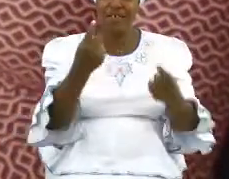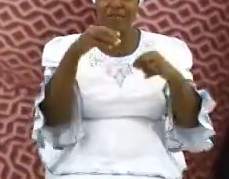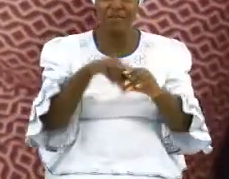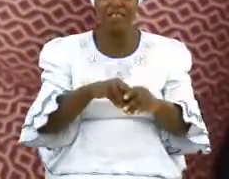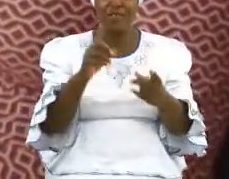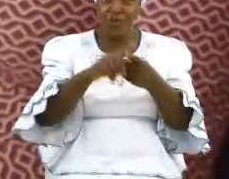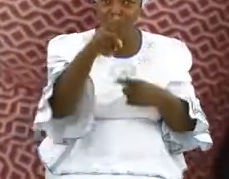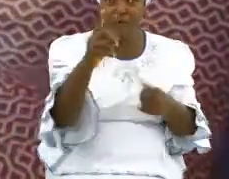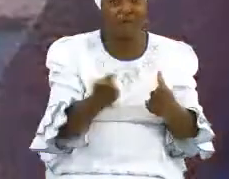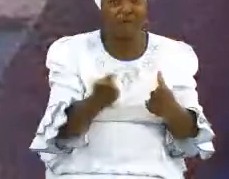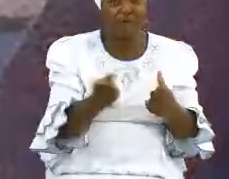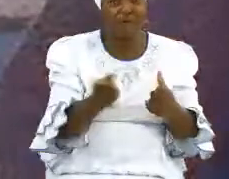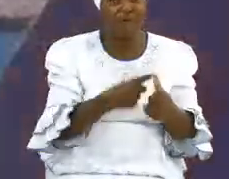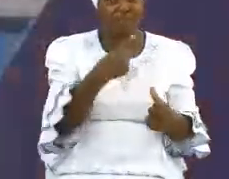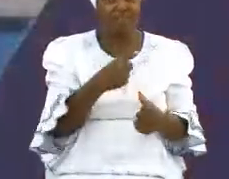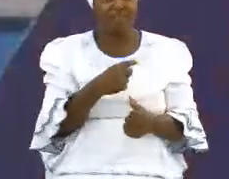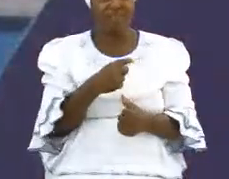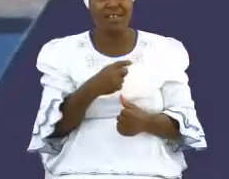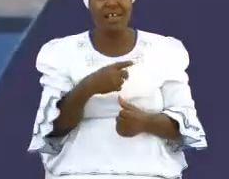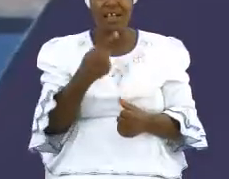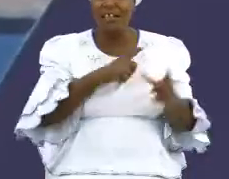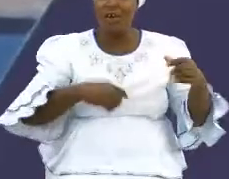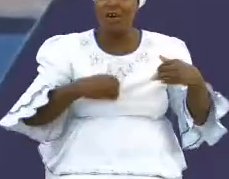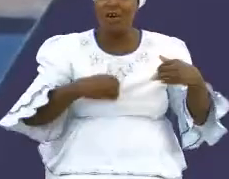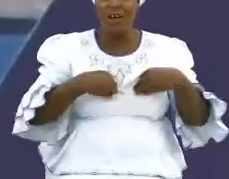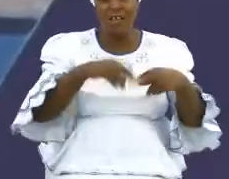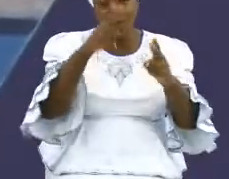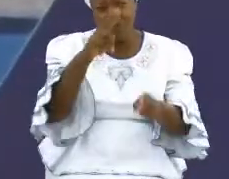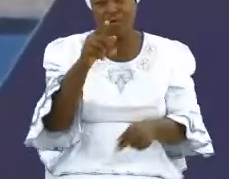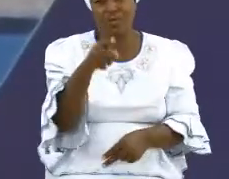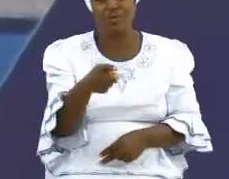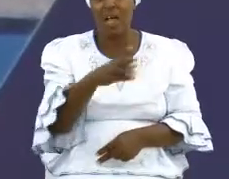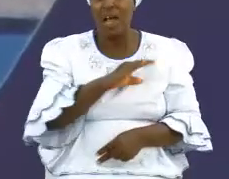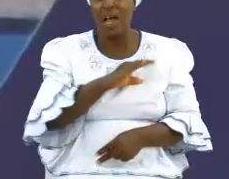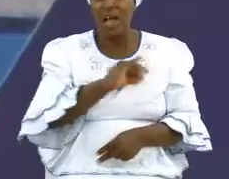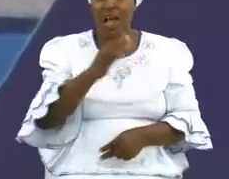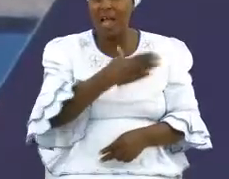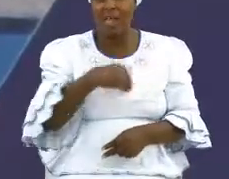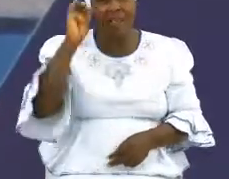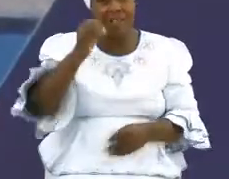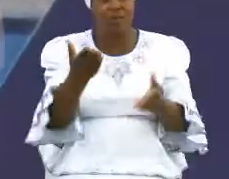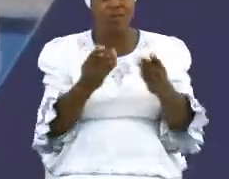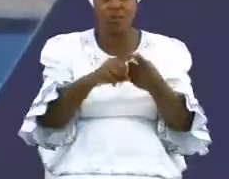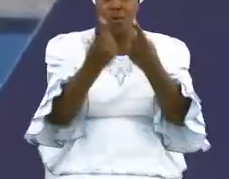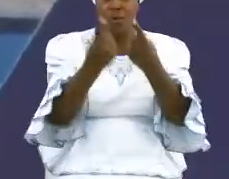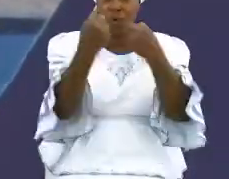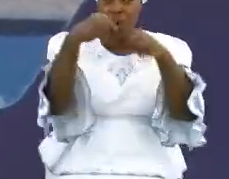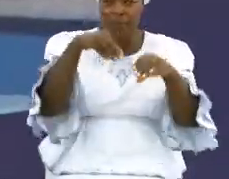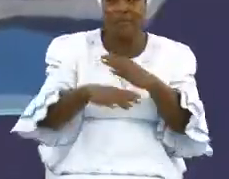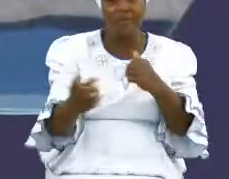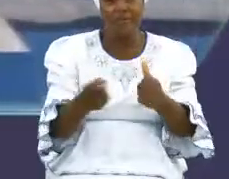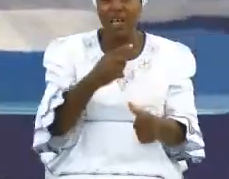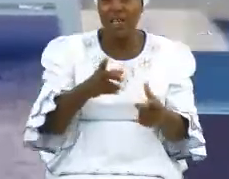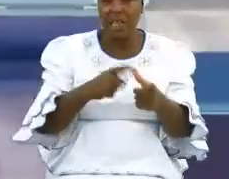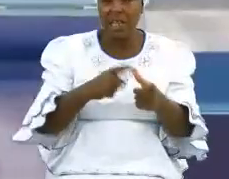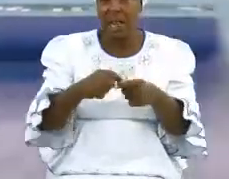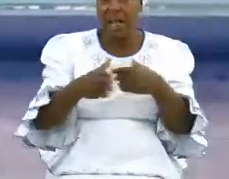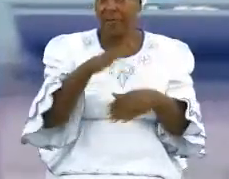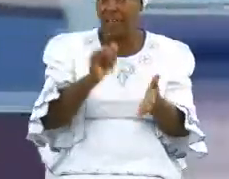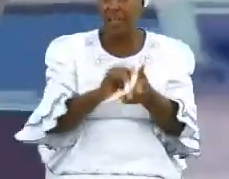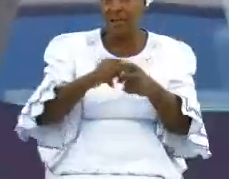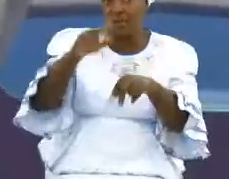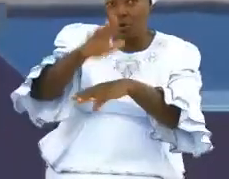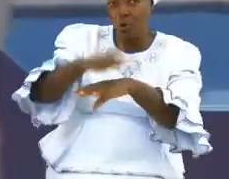first. The Lord has honored you, and he wants you to come in first, and then after that, you'll call on other